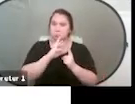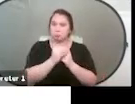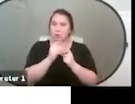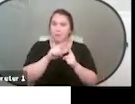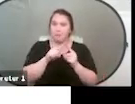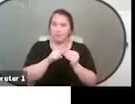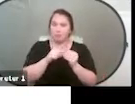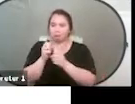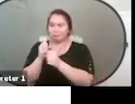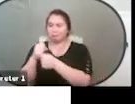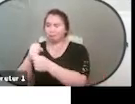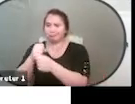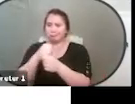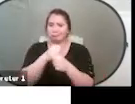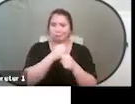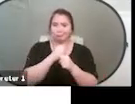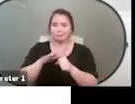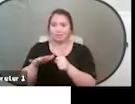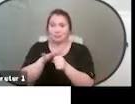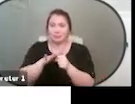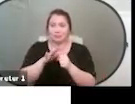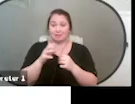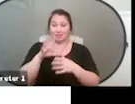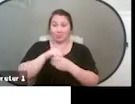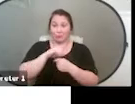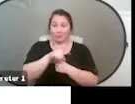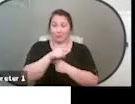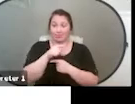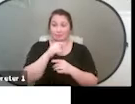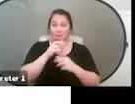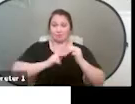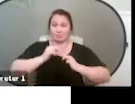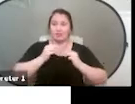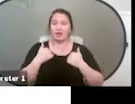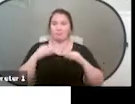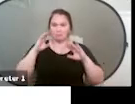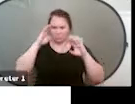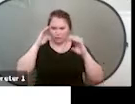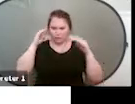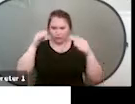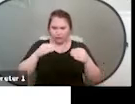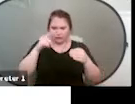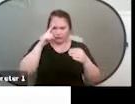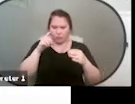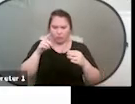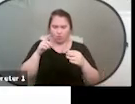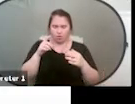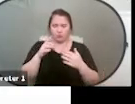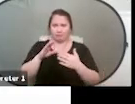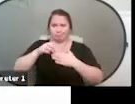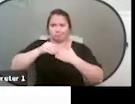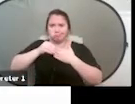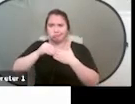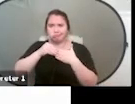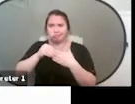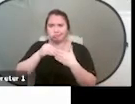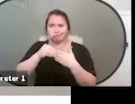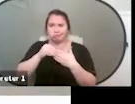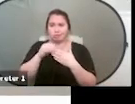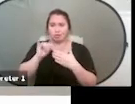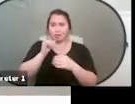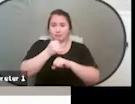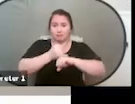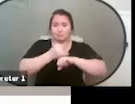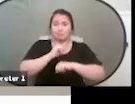maker spaces within this building, and there was a strong focus on collaboration and flexibility. And if you want to see some